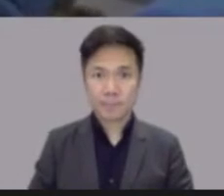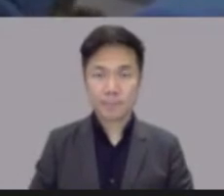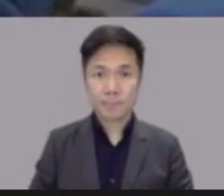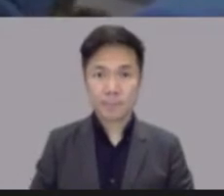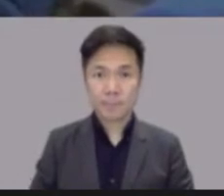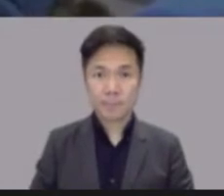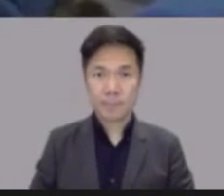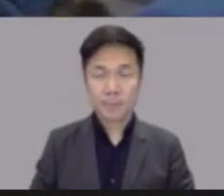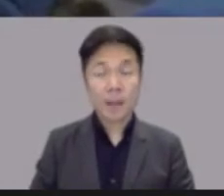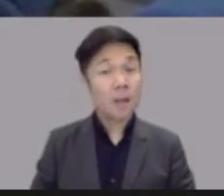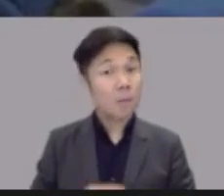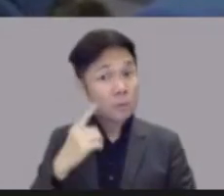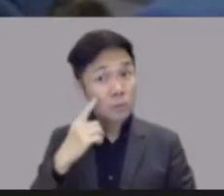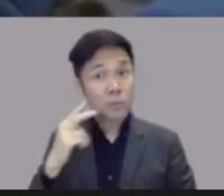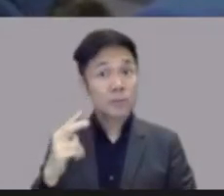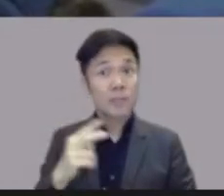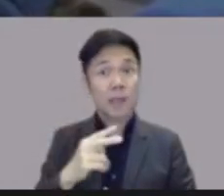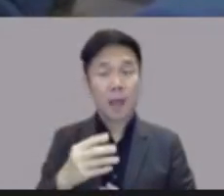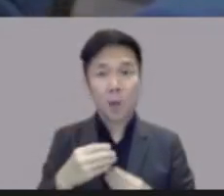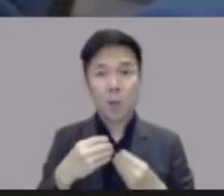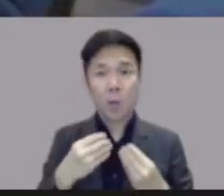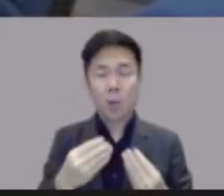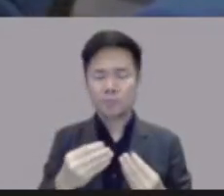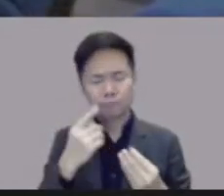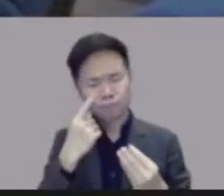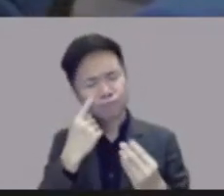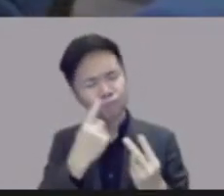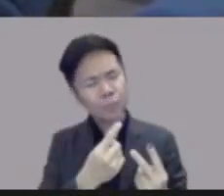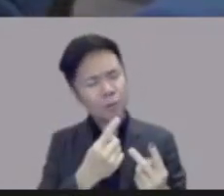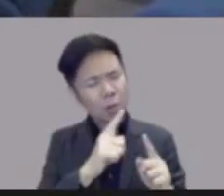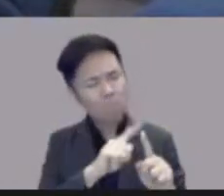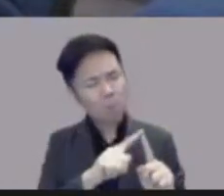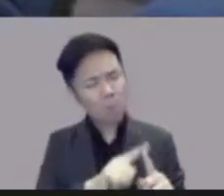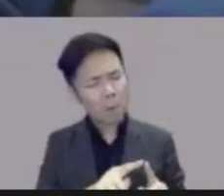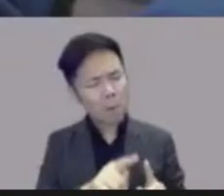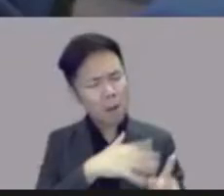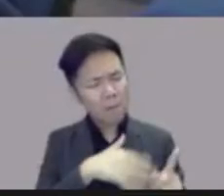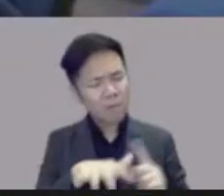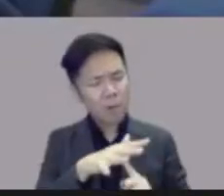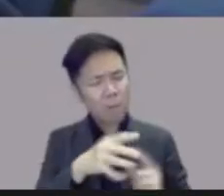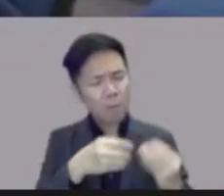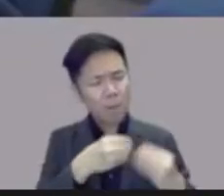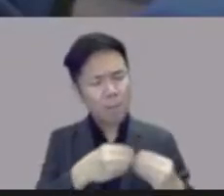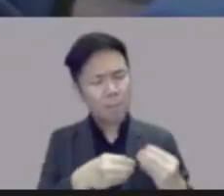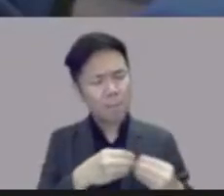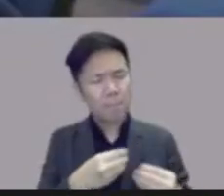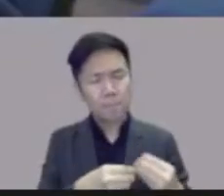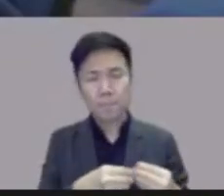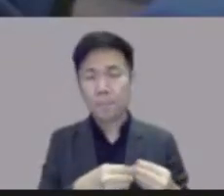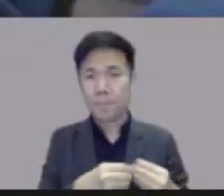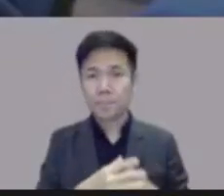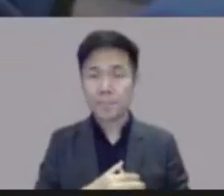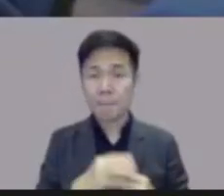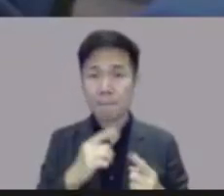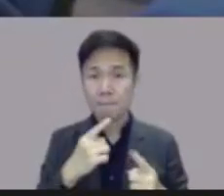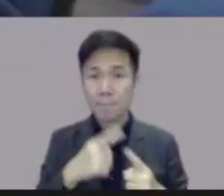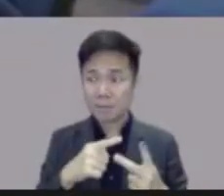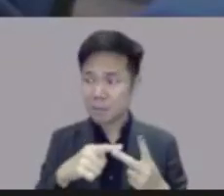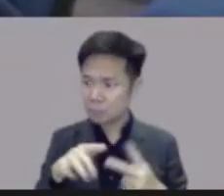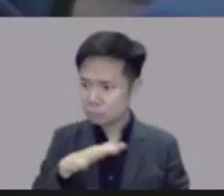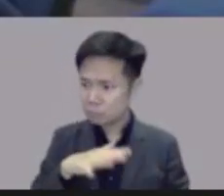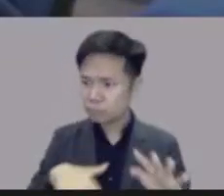recommendations in particular identifying the critical environmental drivers of our planet in our society and human